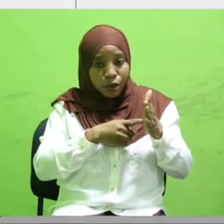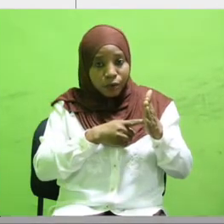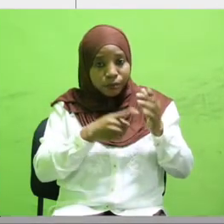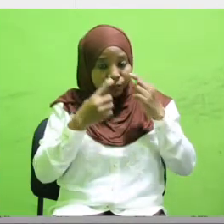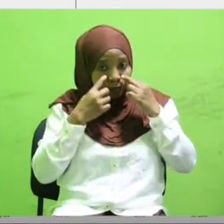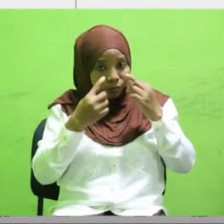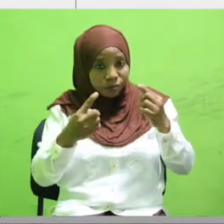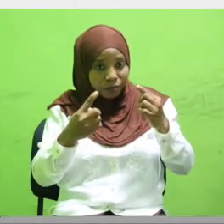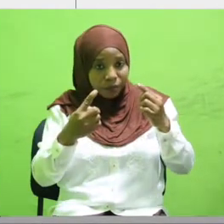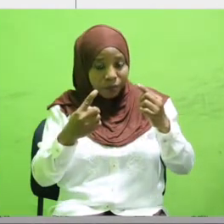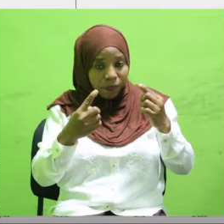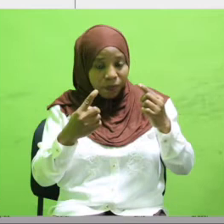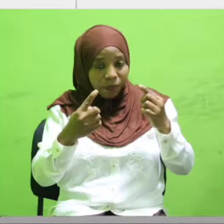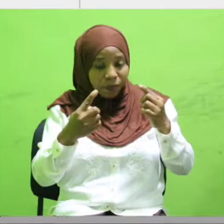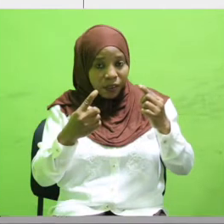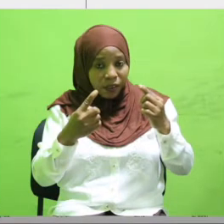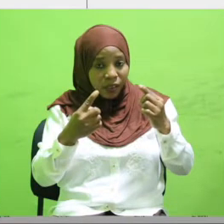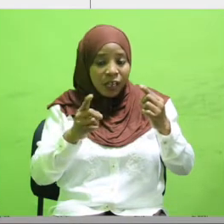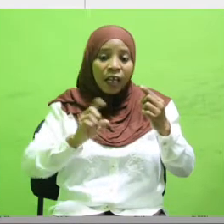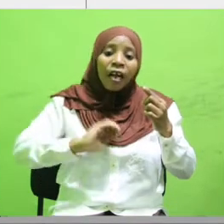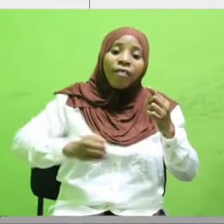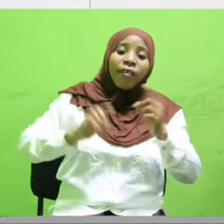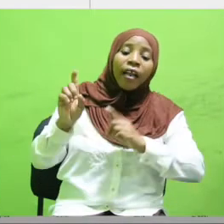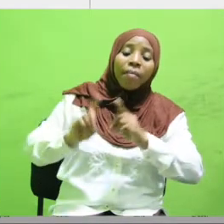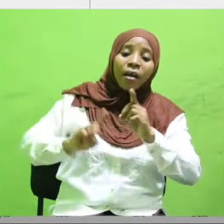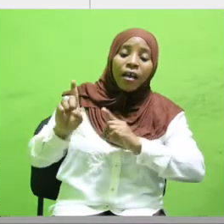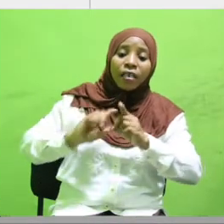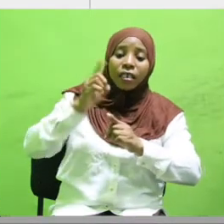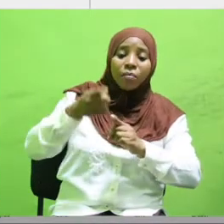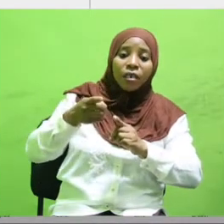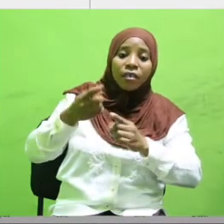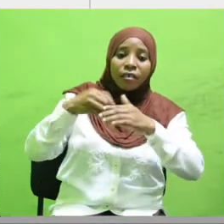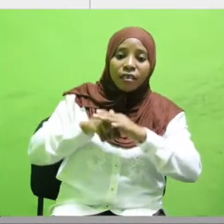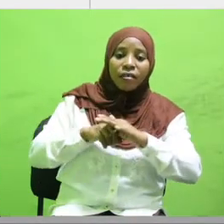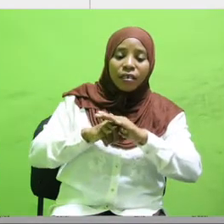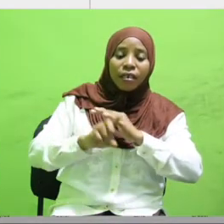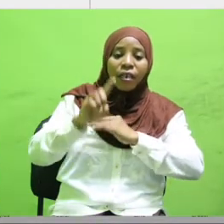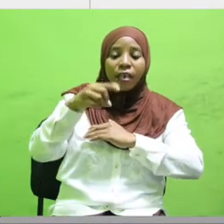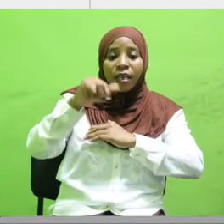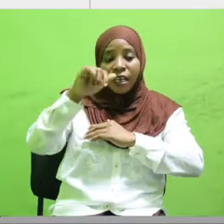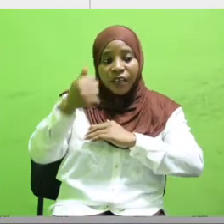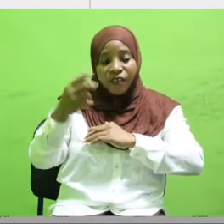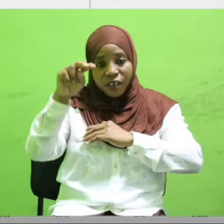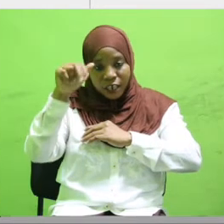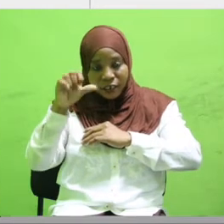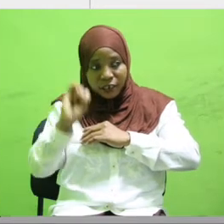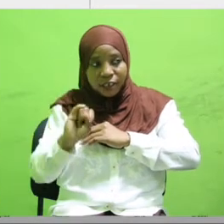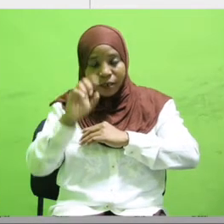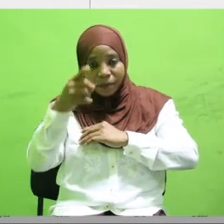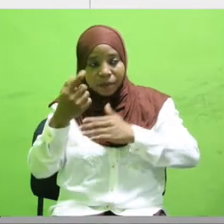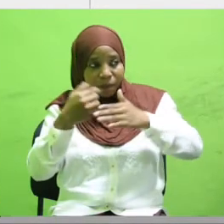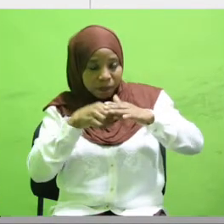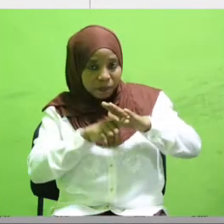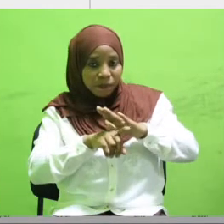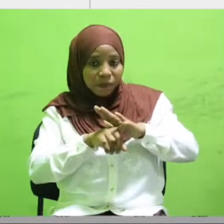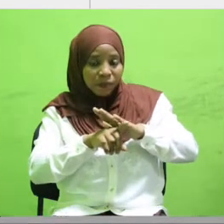In examples, we can see that an example of phylum Ascomycota is the yeast and powdery